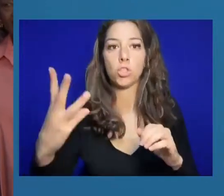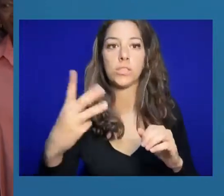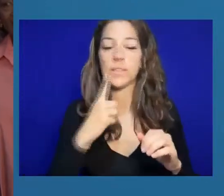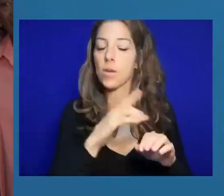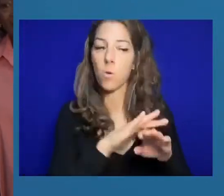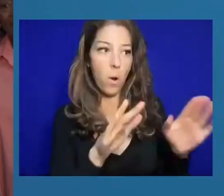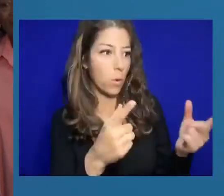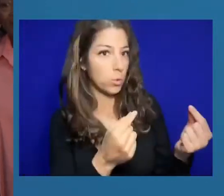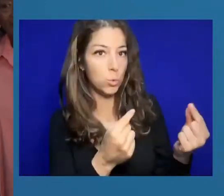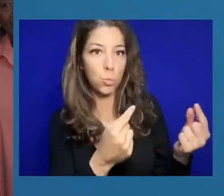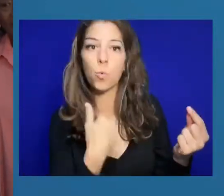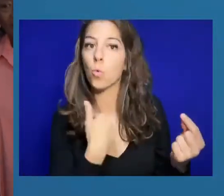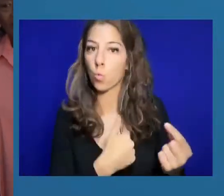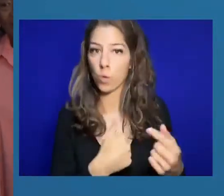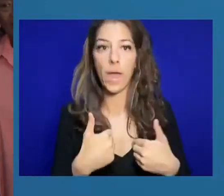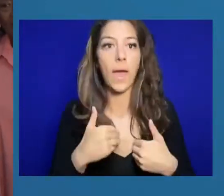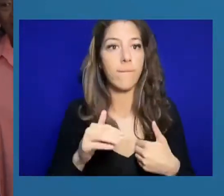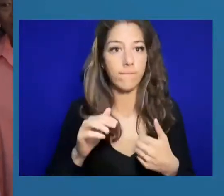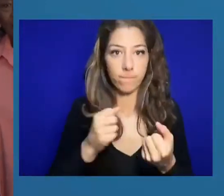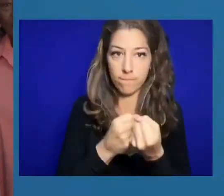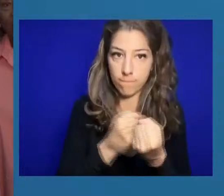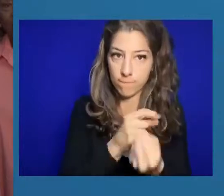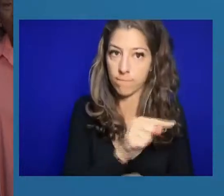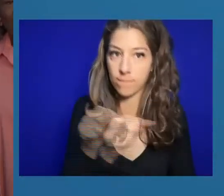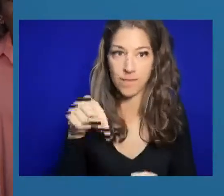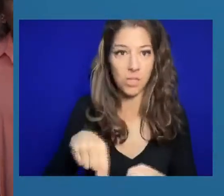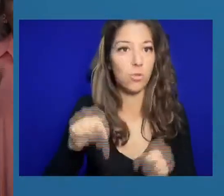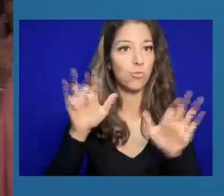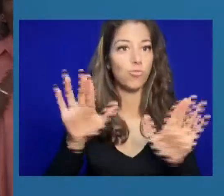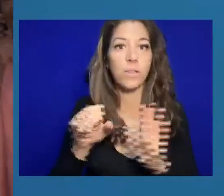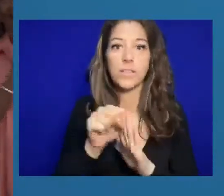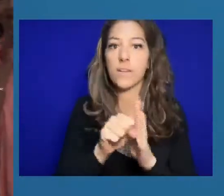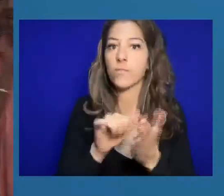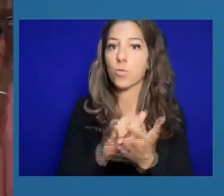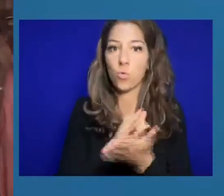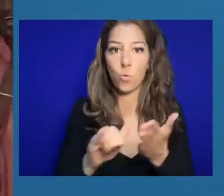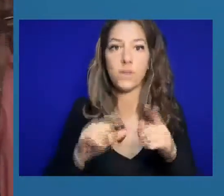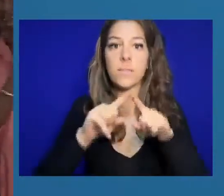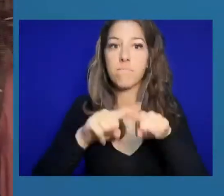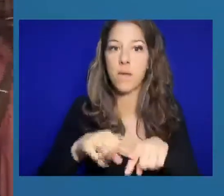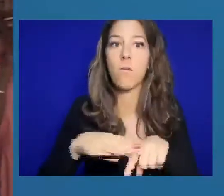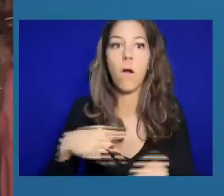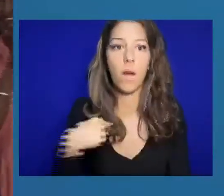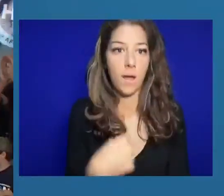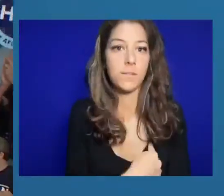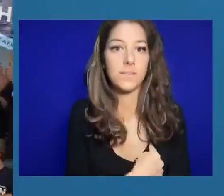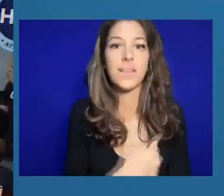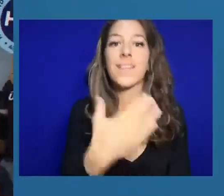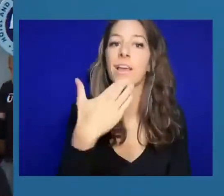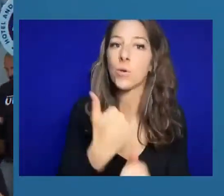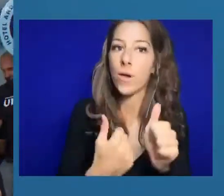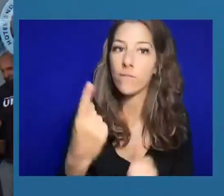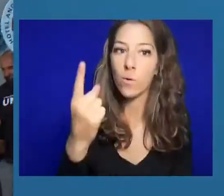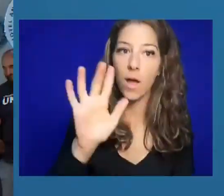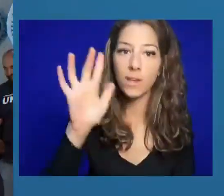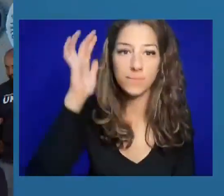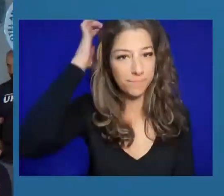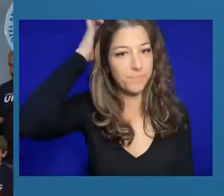do, we have your back here in the great state of New York. You can count on that. Thank you, everybody. Thank